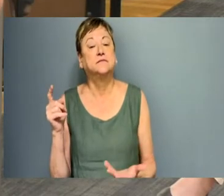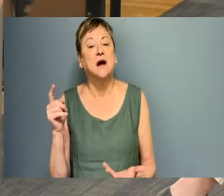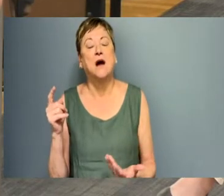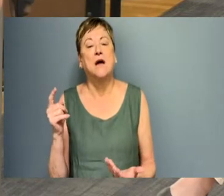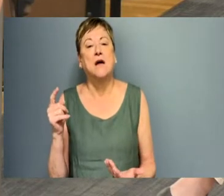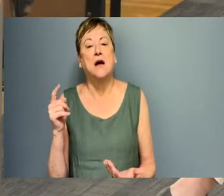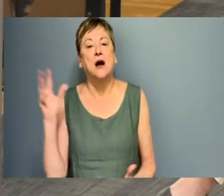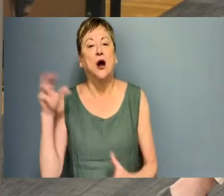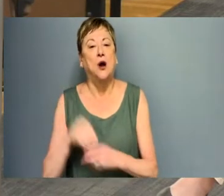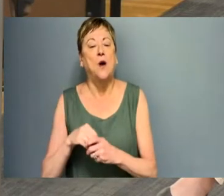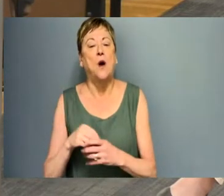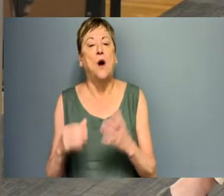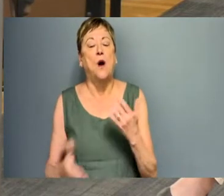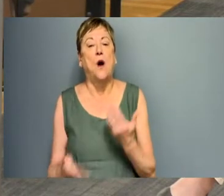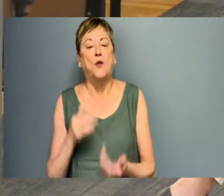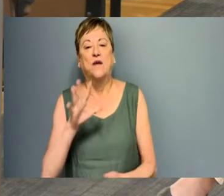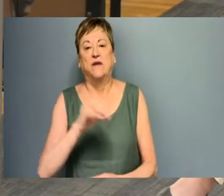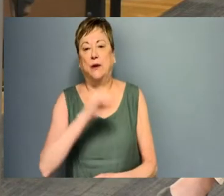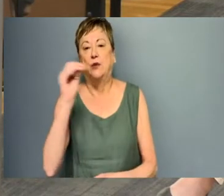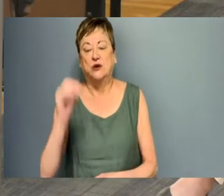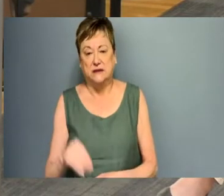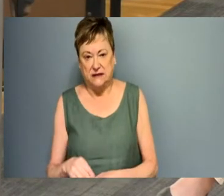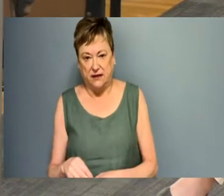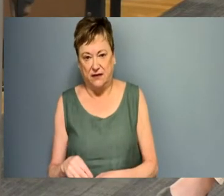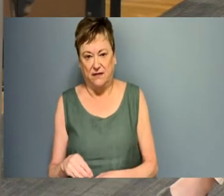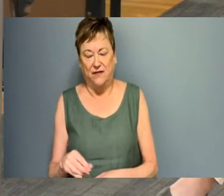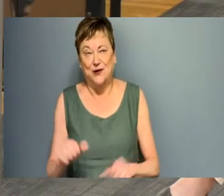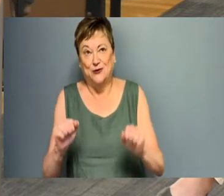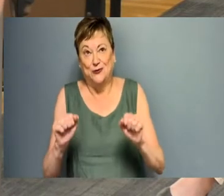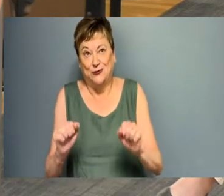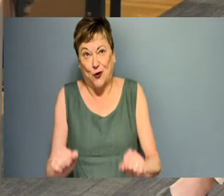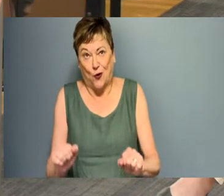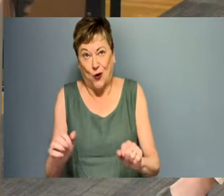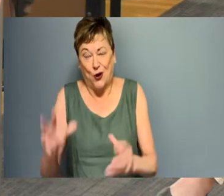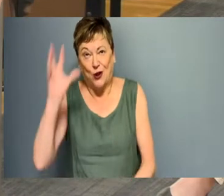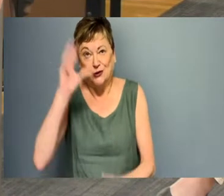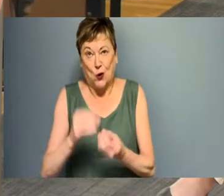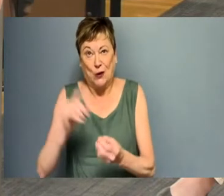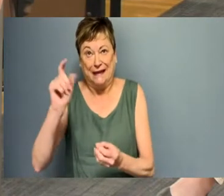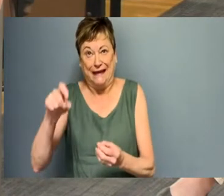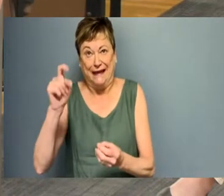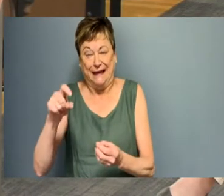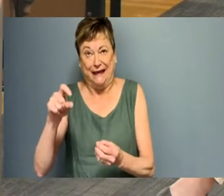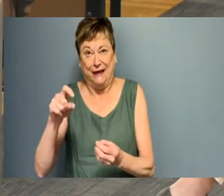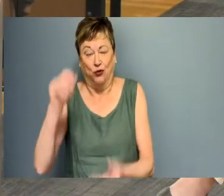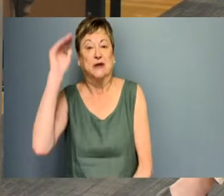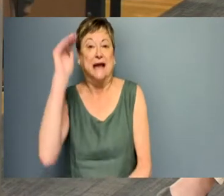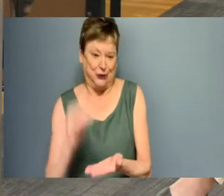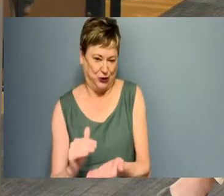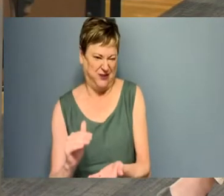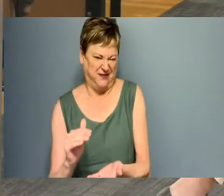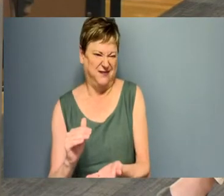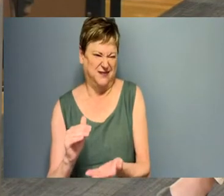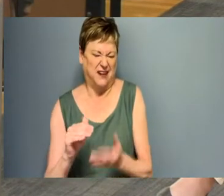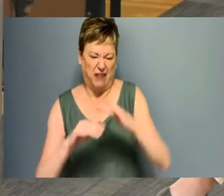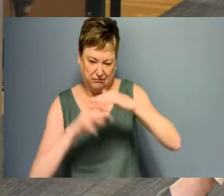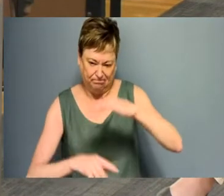50% of the needed total suspended solids reduction needed for the project. So